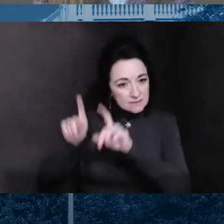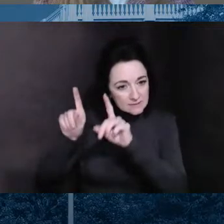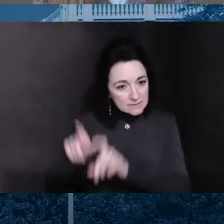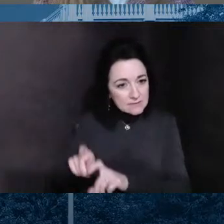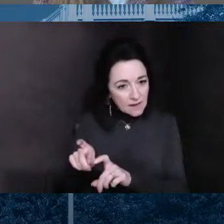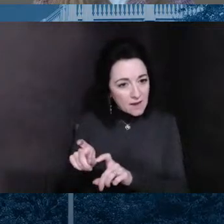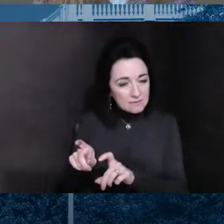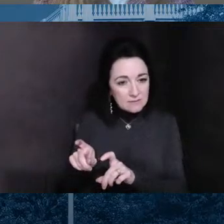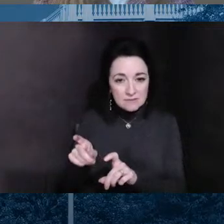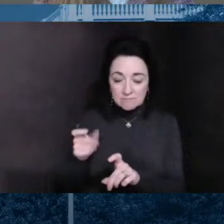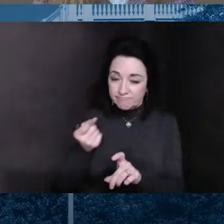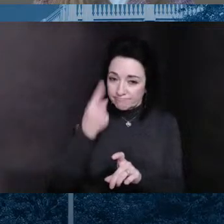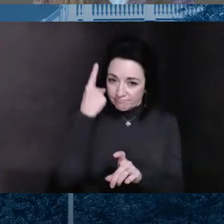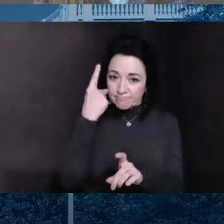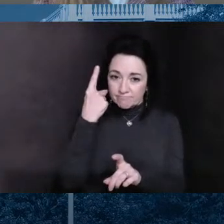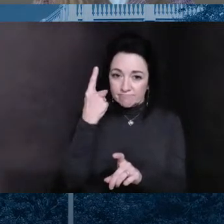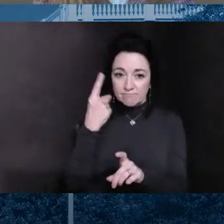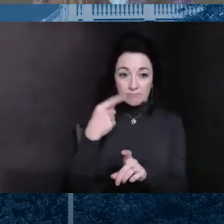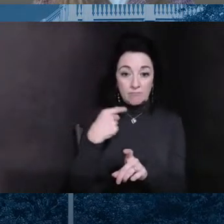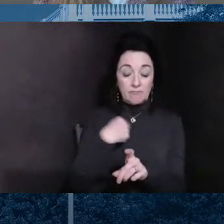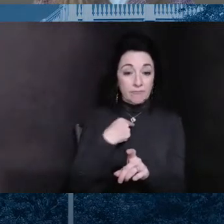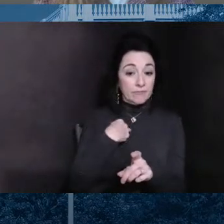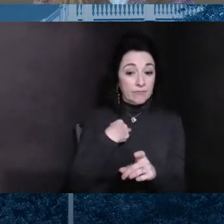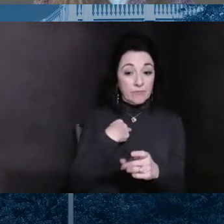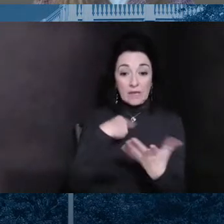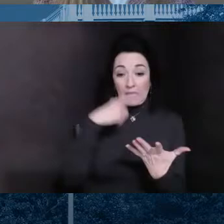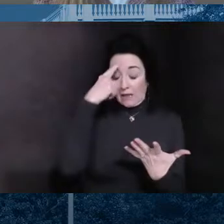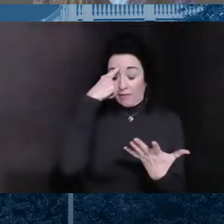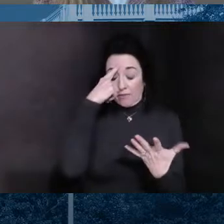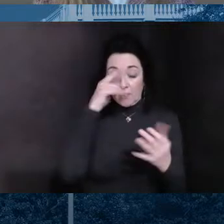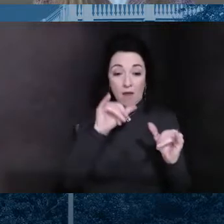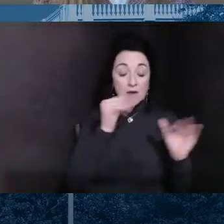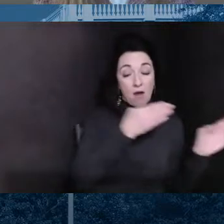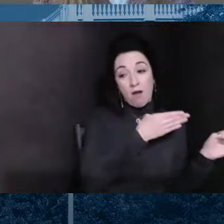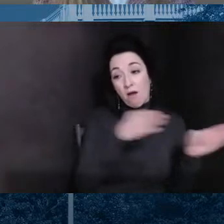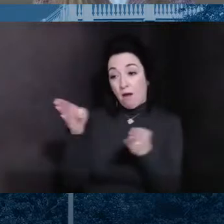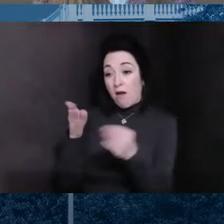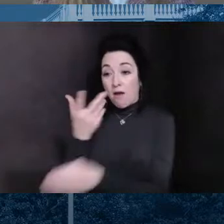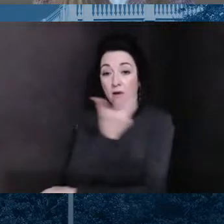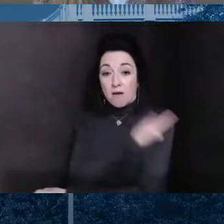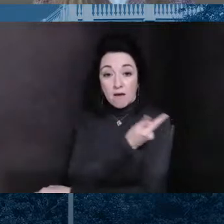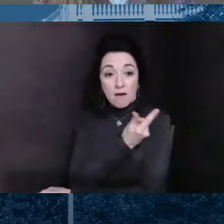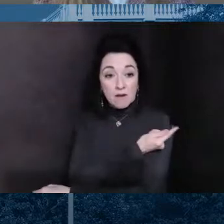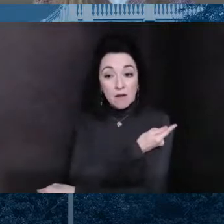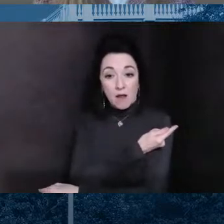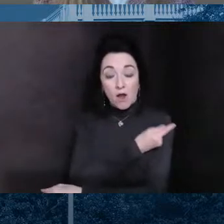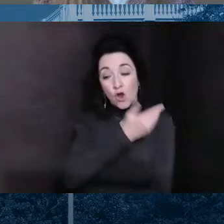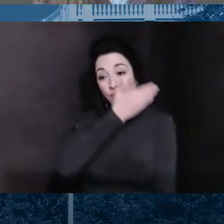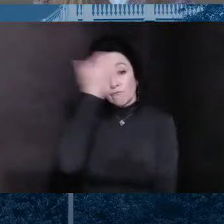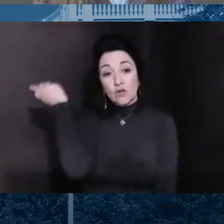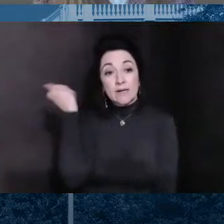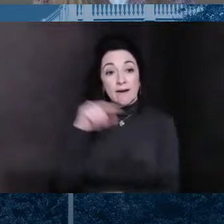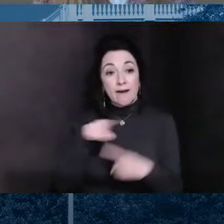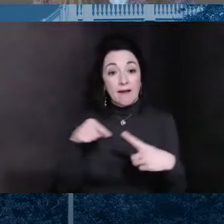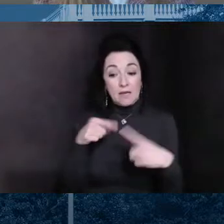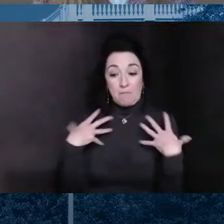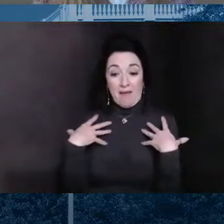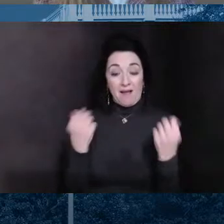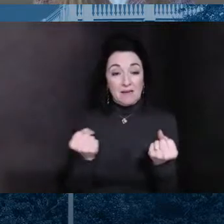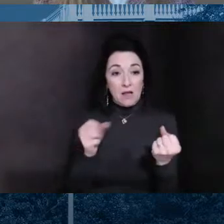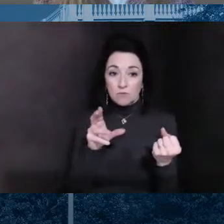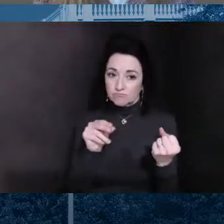track of where we are though, because we do have these other variants that folks have been talking about. We got to be cautious about that, but we